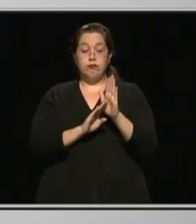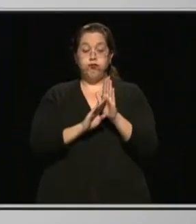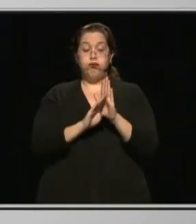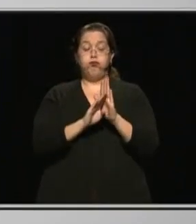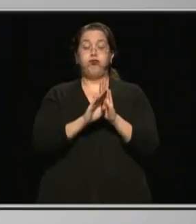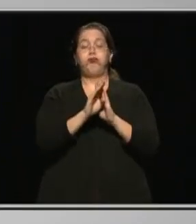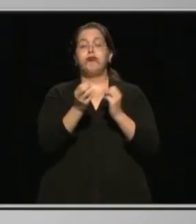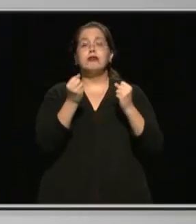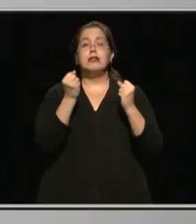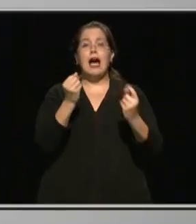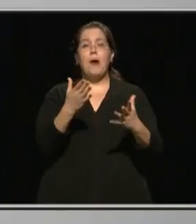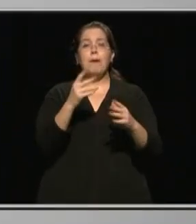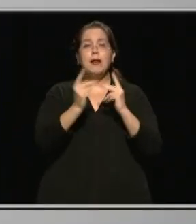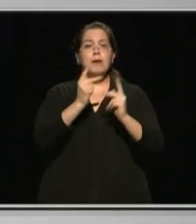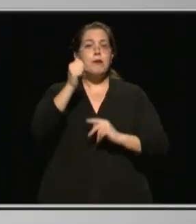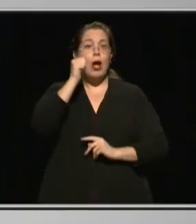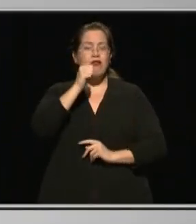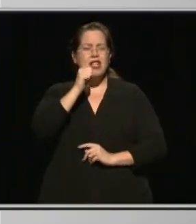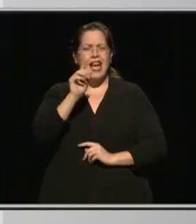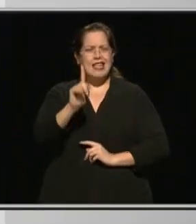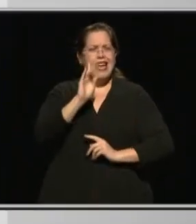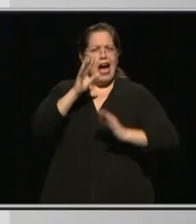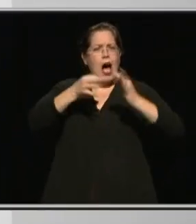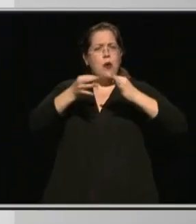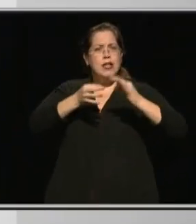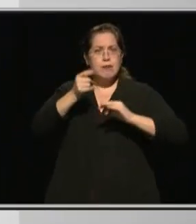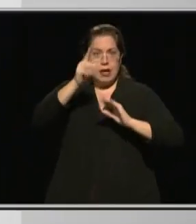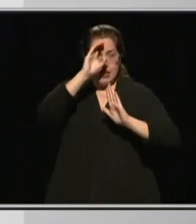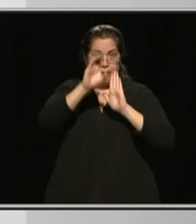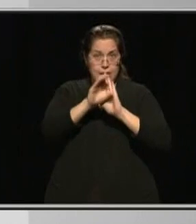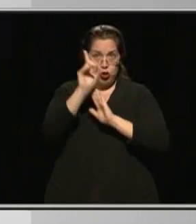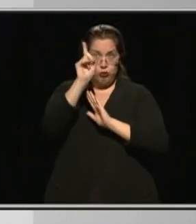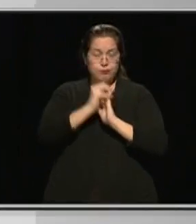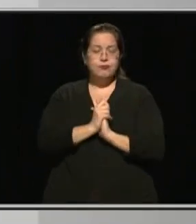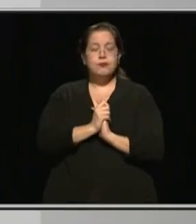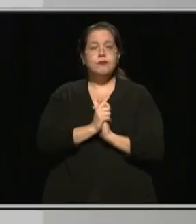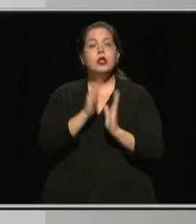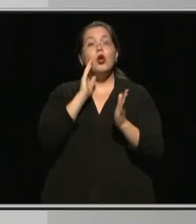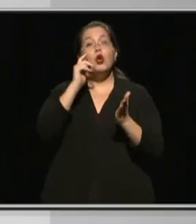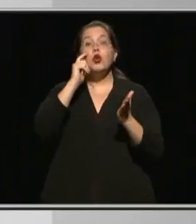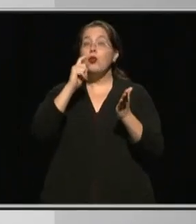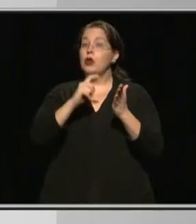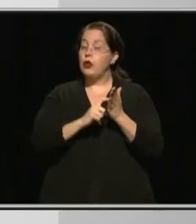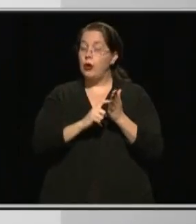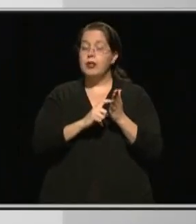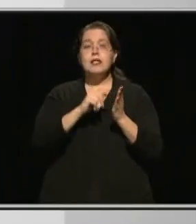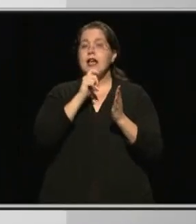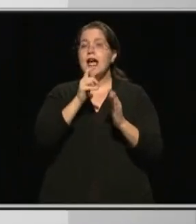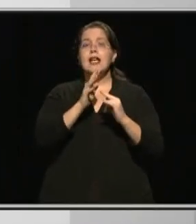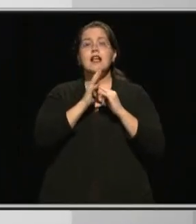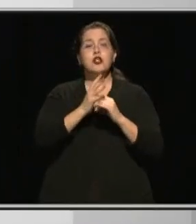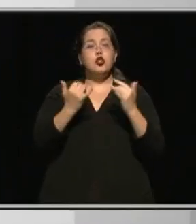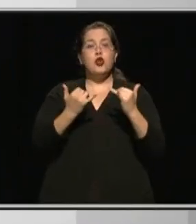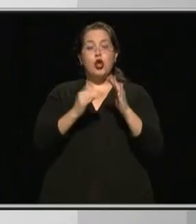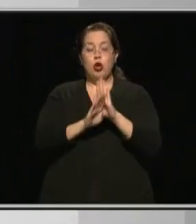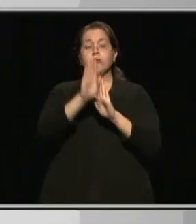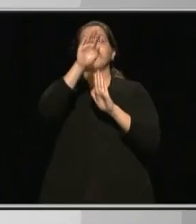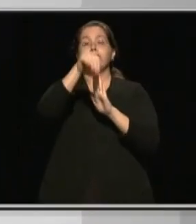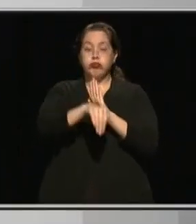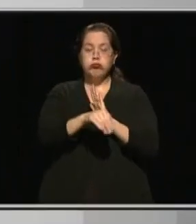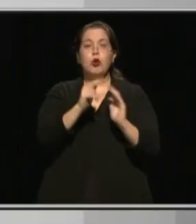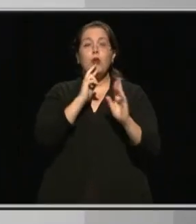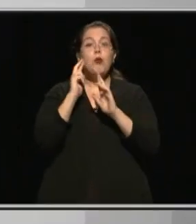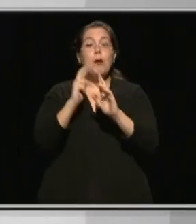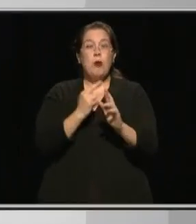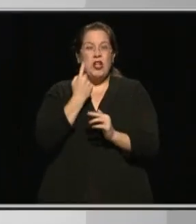number of daily cases. Let me explain this graphic for a second. You'll notice how it does not show the current spike in cases that we've